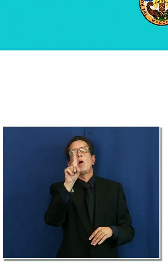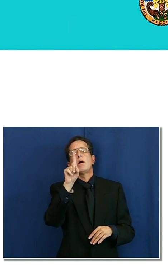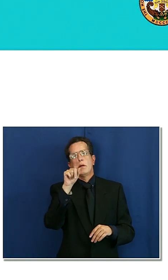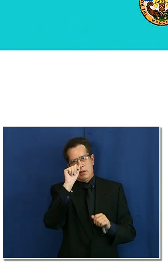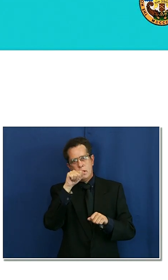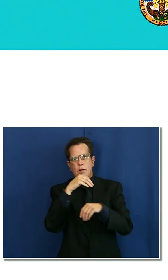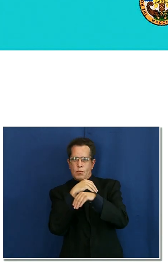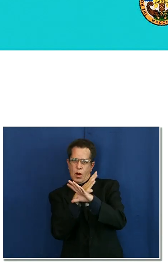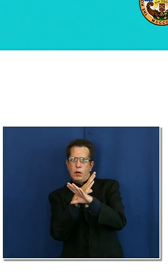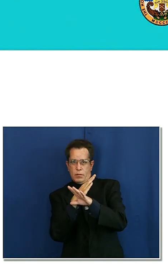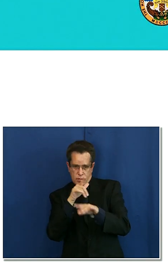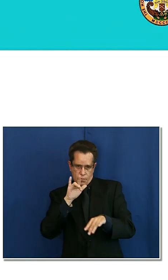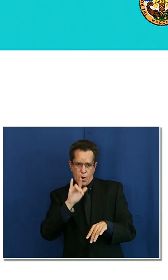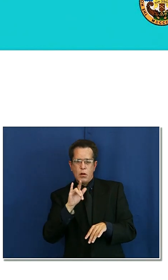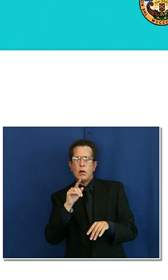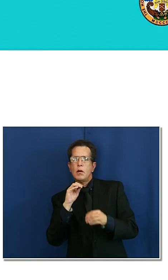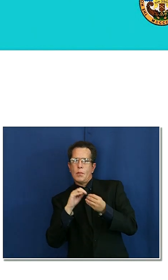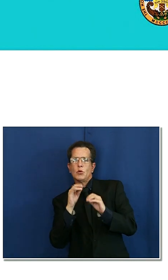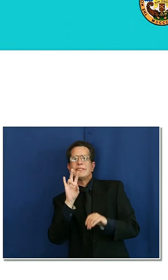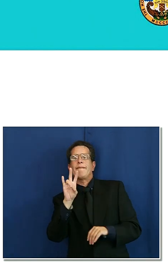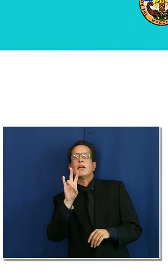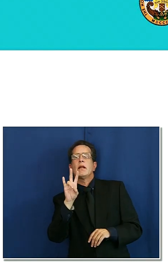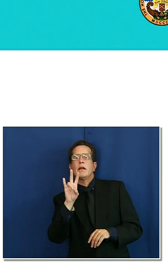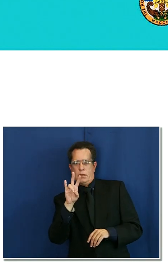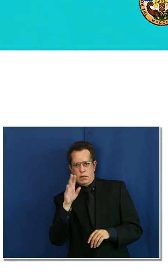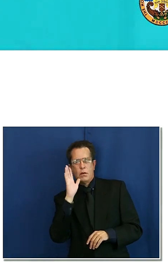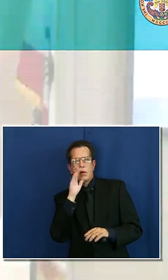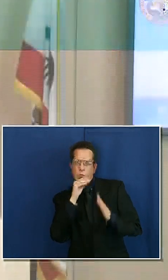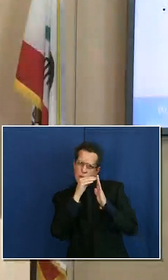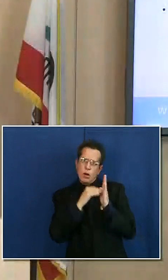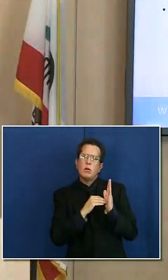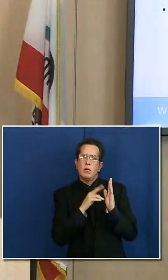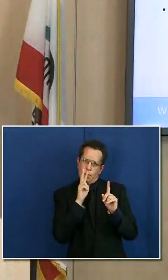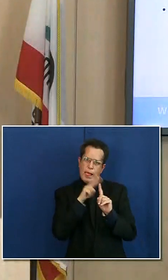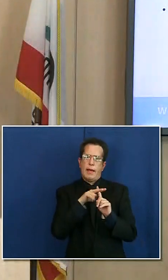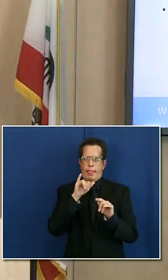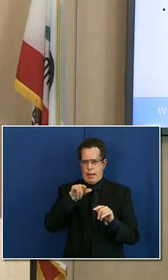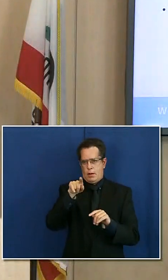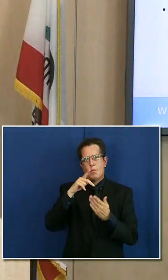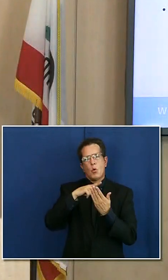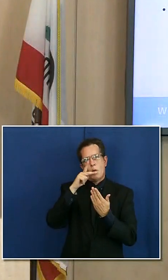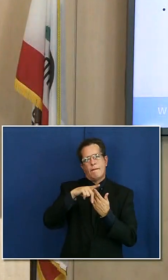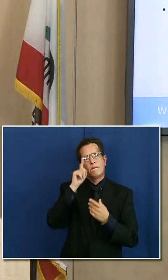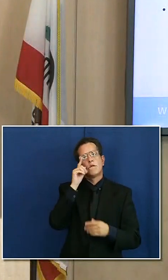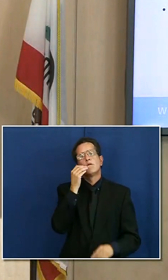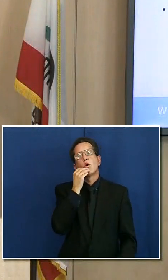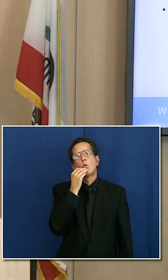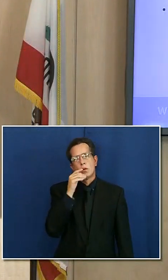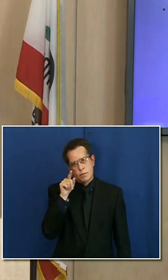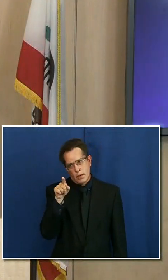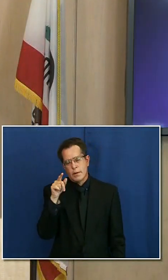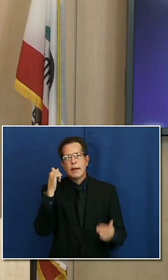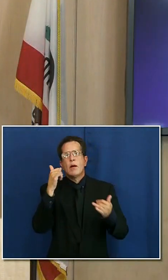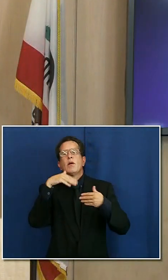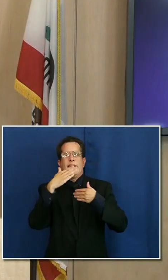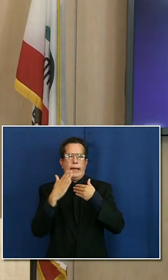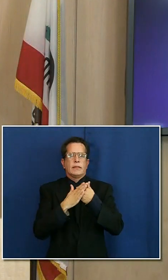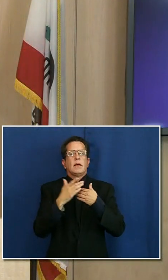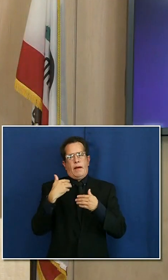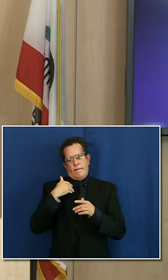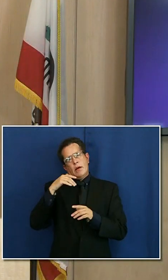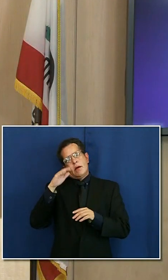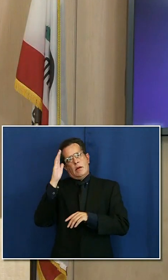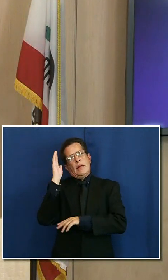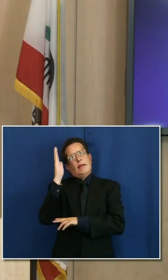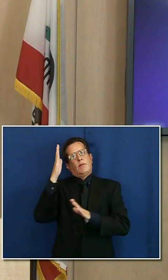1-800-339-4661 and select option 7. Now we're going to move on into our updates today, and we have, again, 2 special guests from San Diego